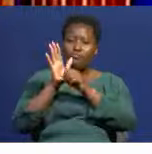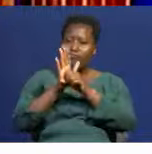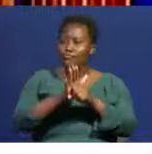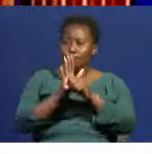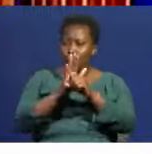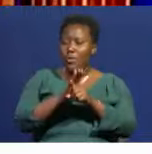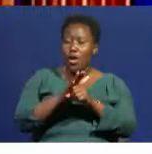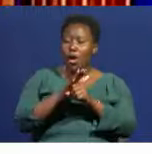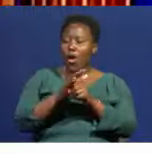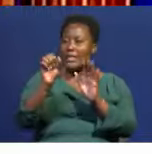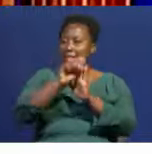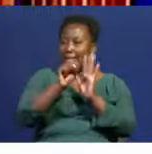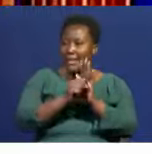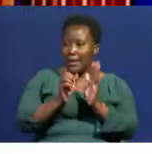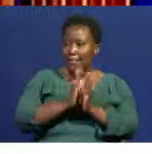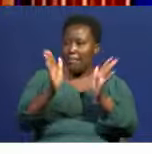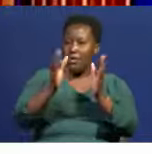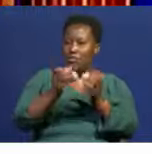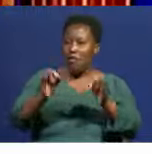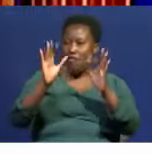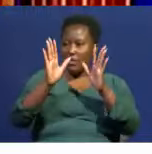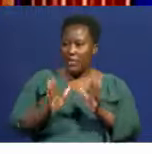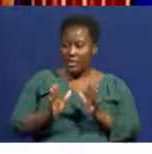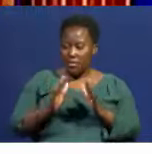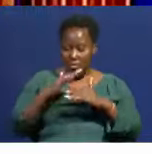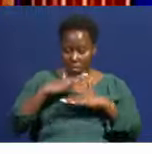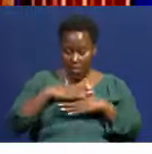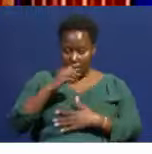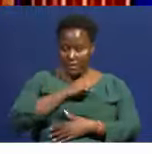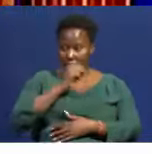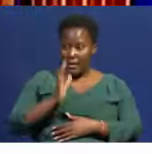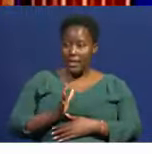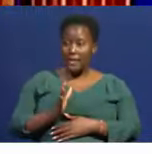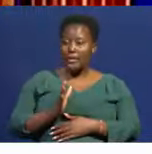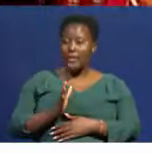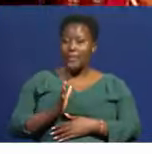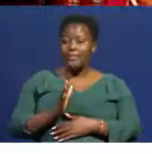and public officers. Honorable Senators, you may walk in and take it.